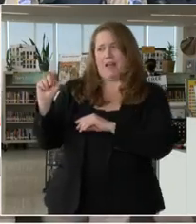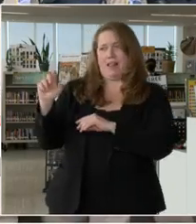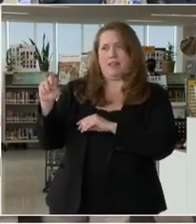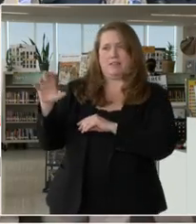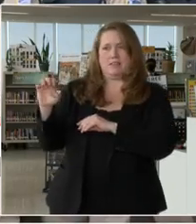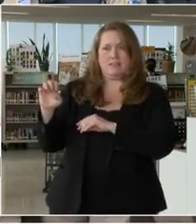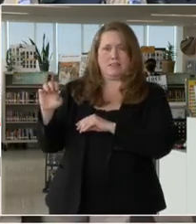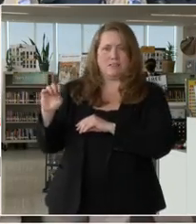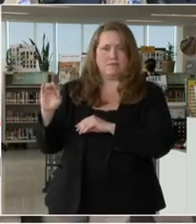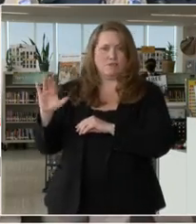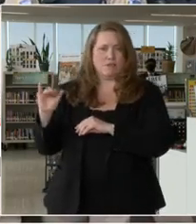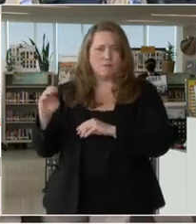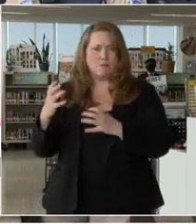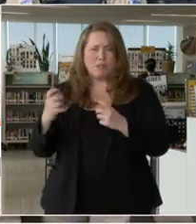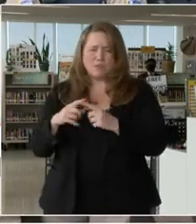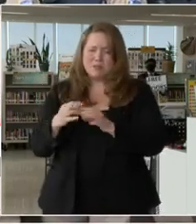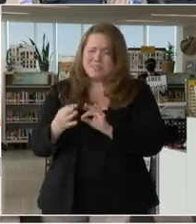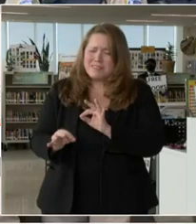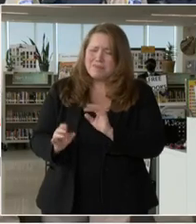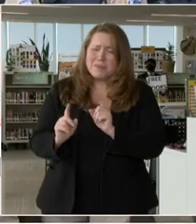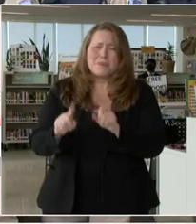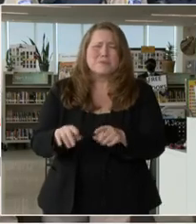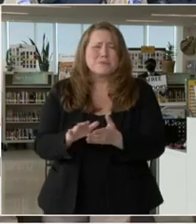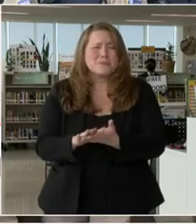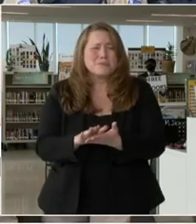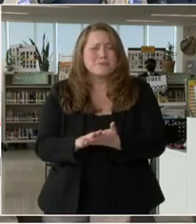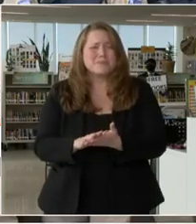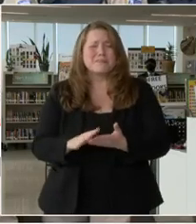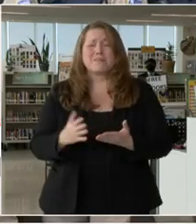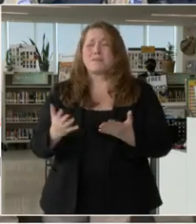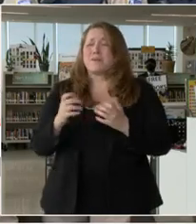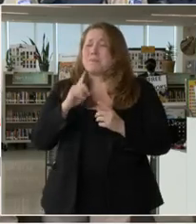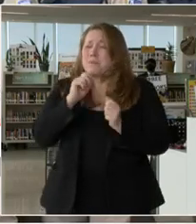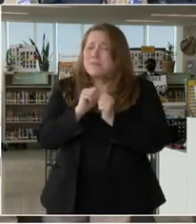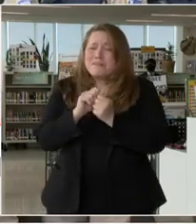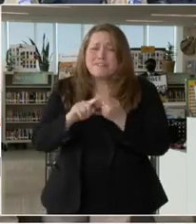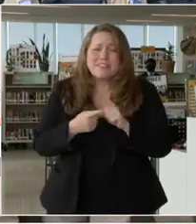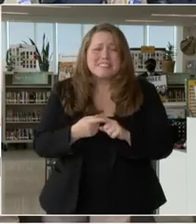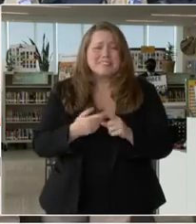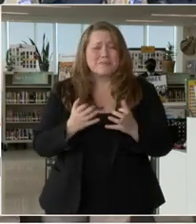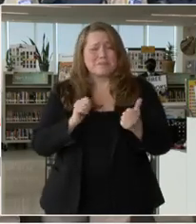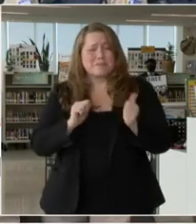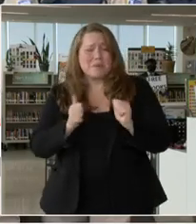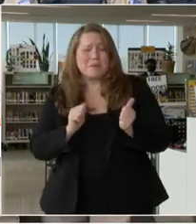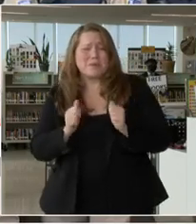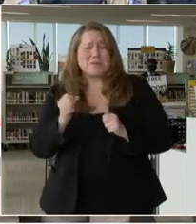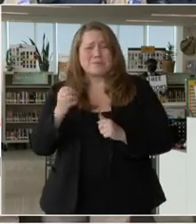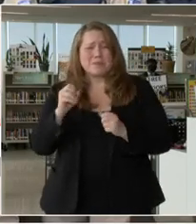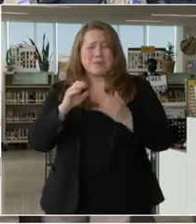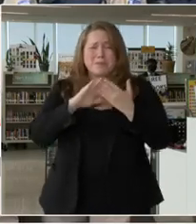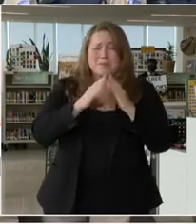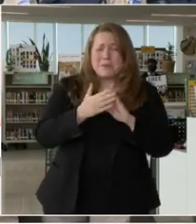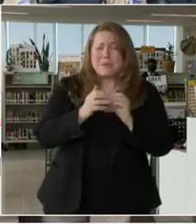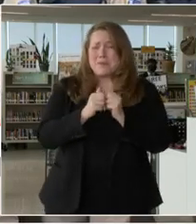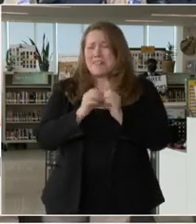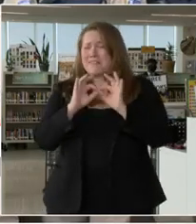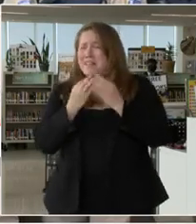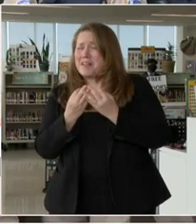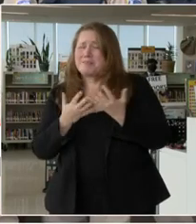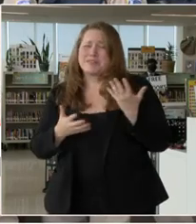to go to school, be with their friends, play sports, be out in the community, be with their families, do what young people